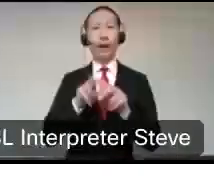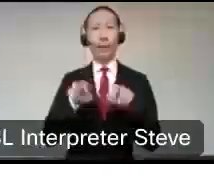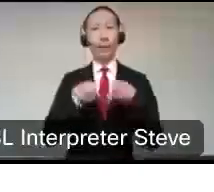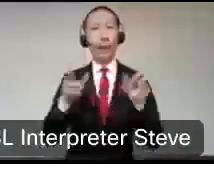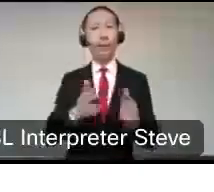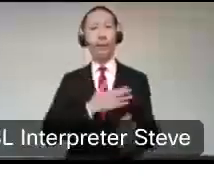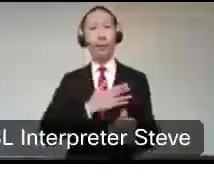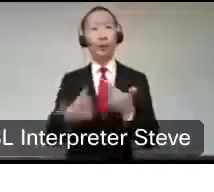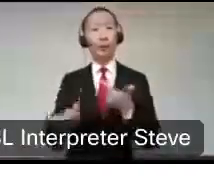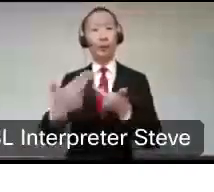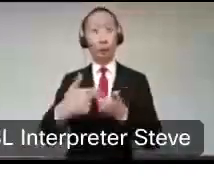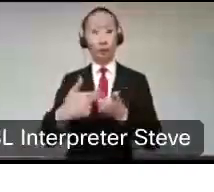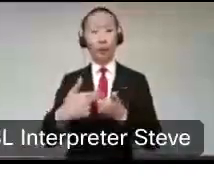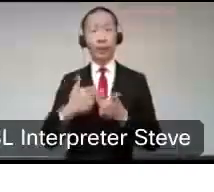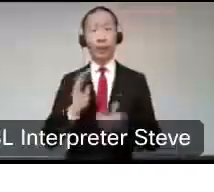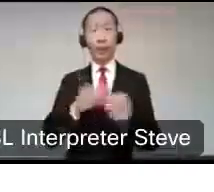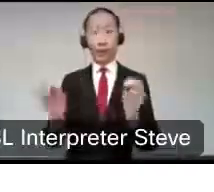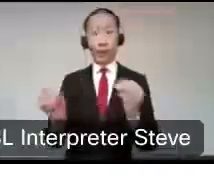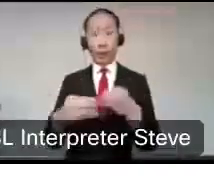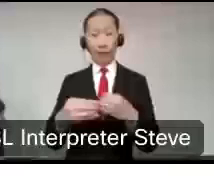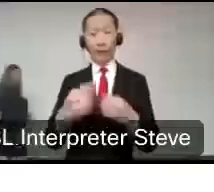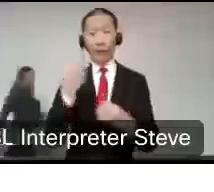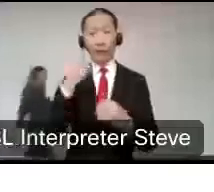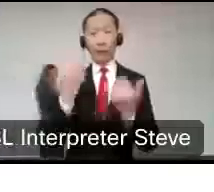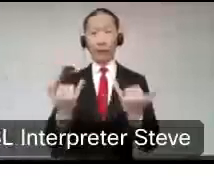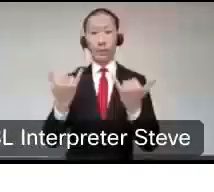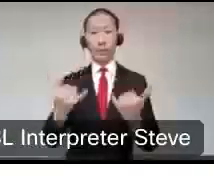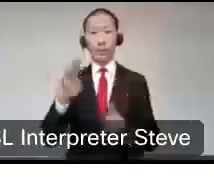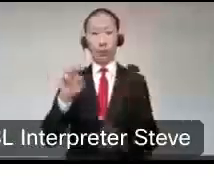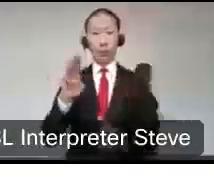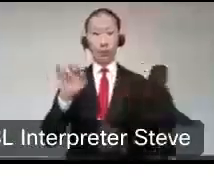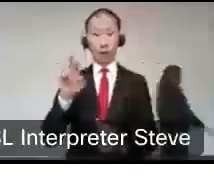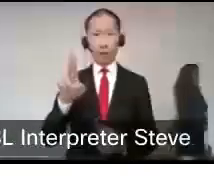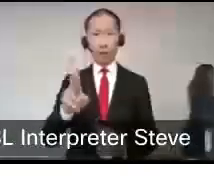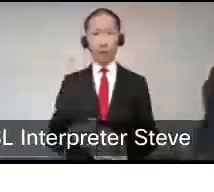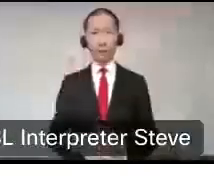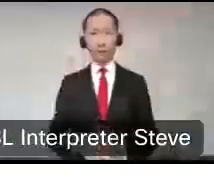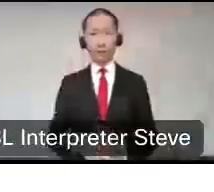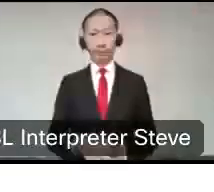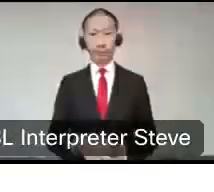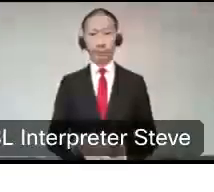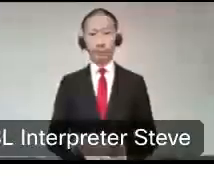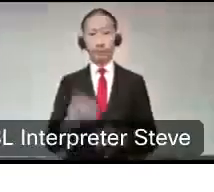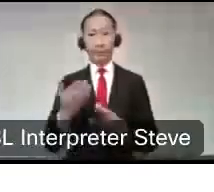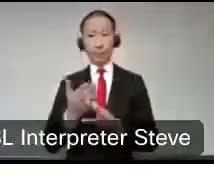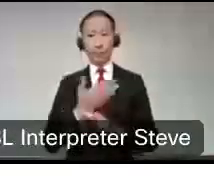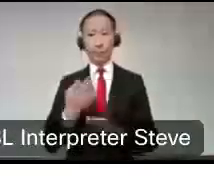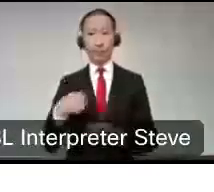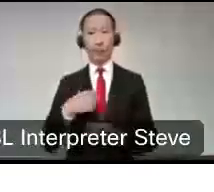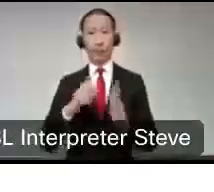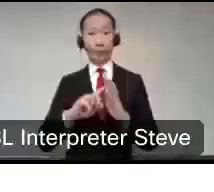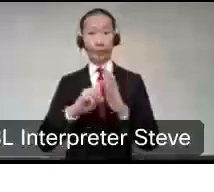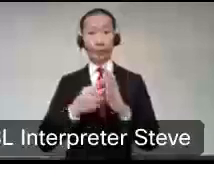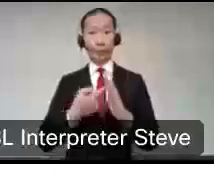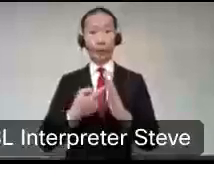willingness to join our office for today's webinar. Before we get started,